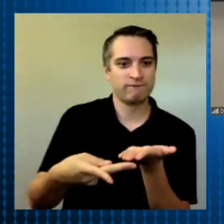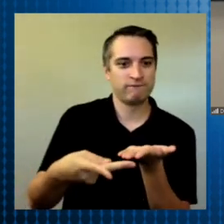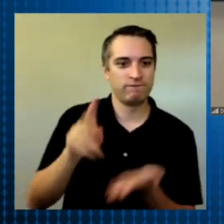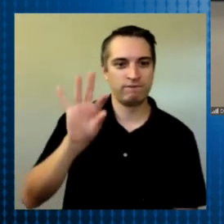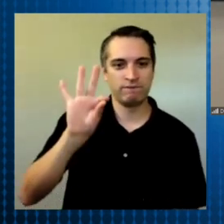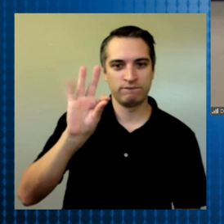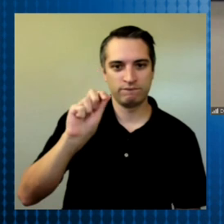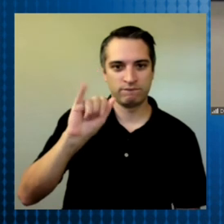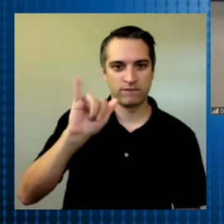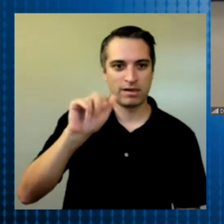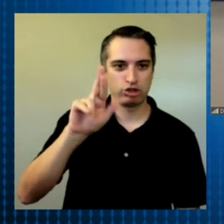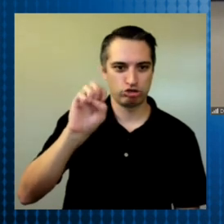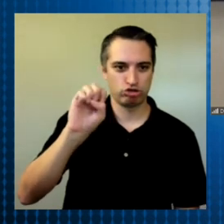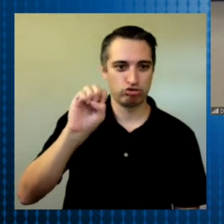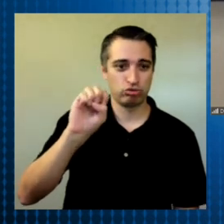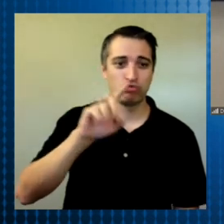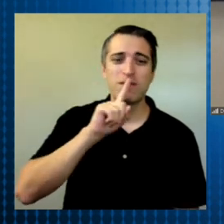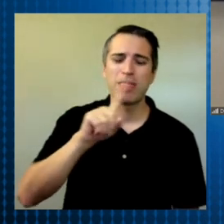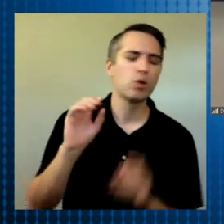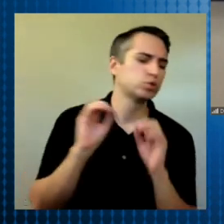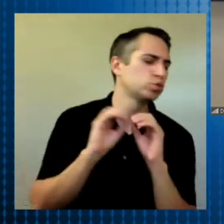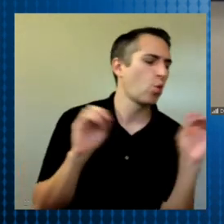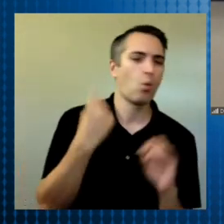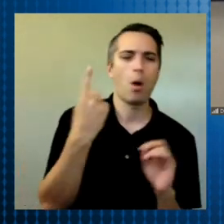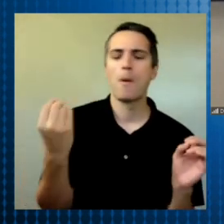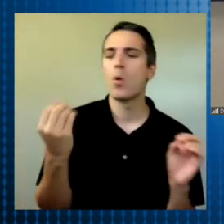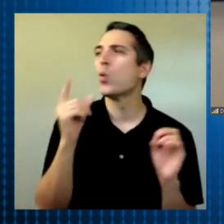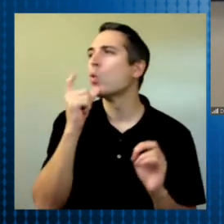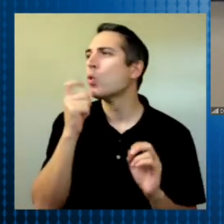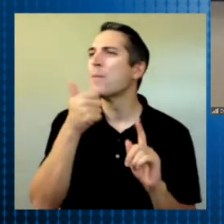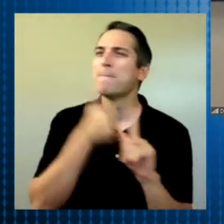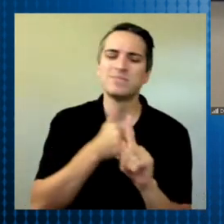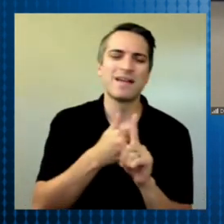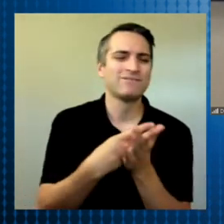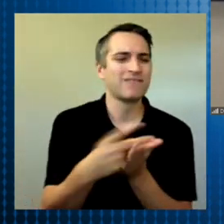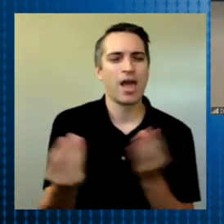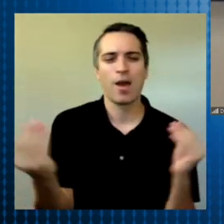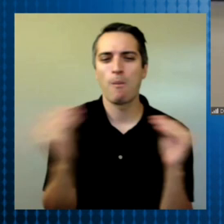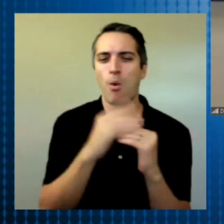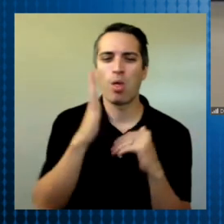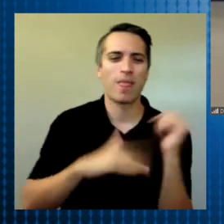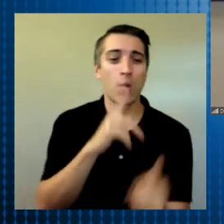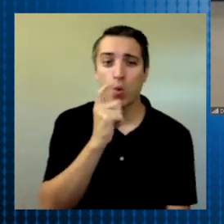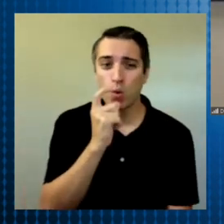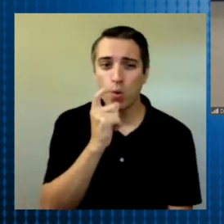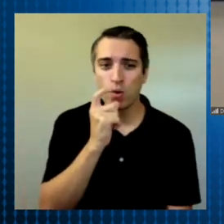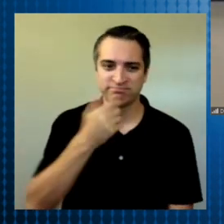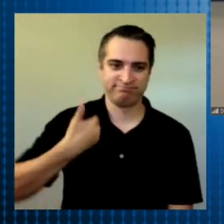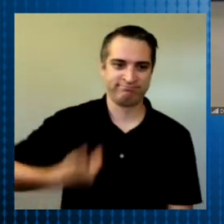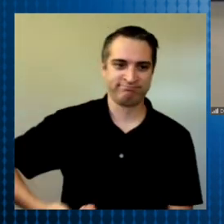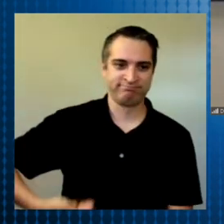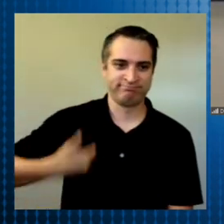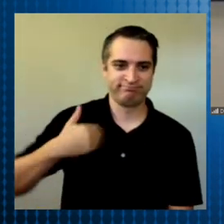failed more than Bill Pickard. I was not an A-B student. I did not come to